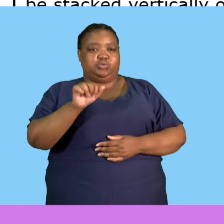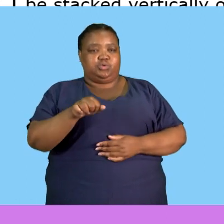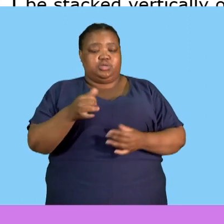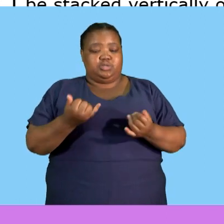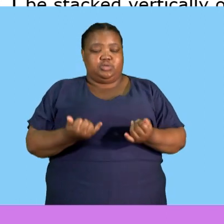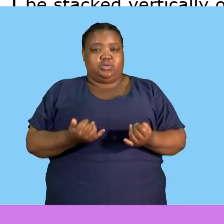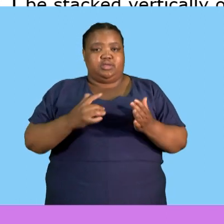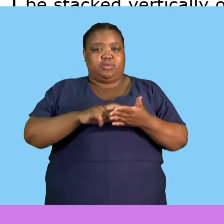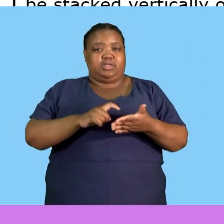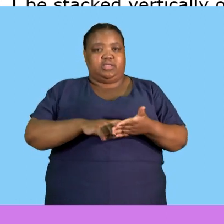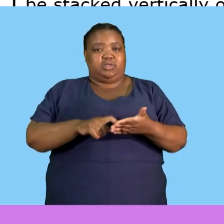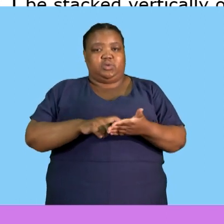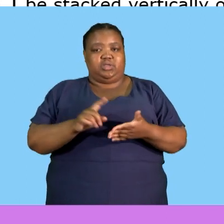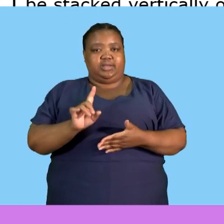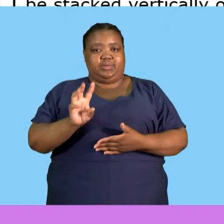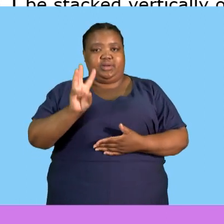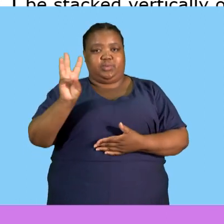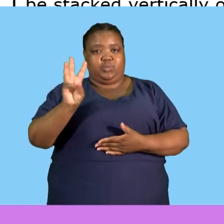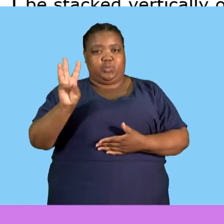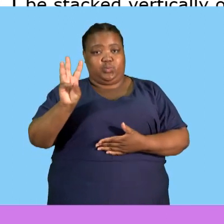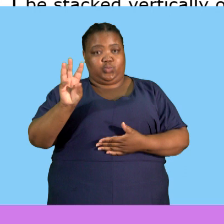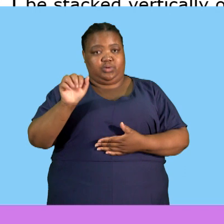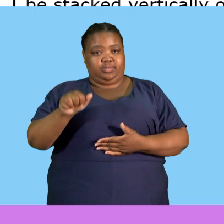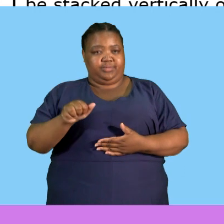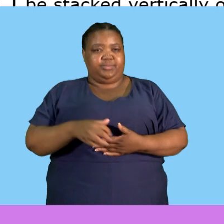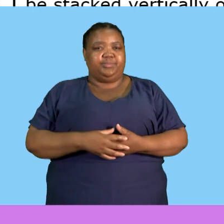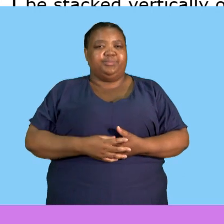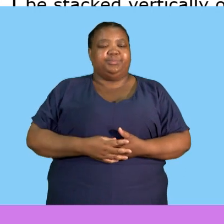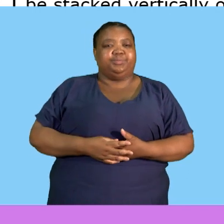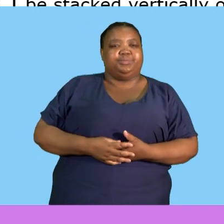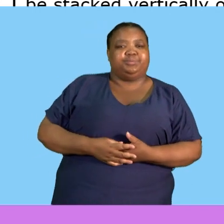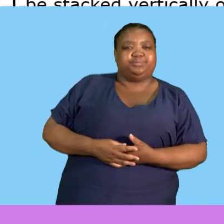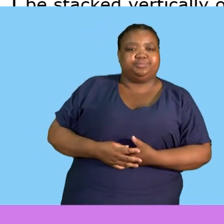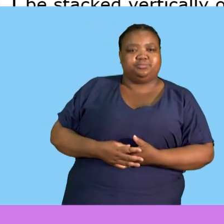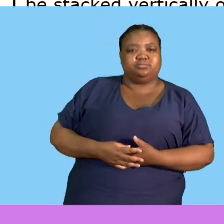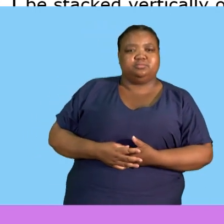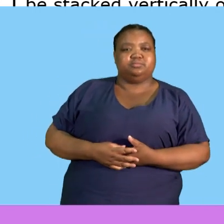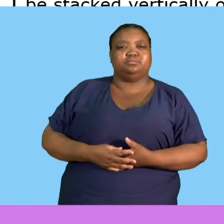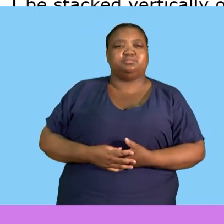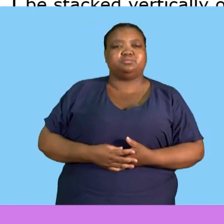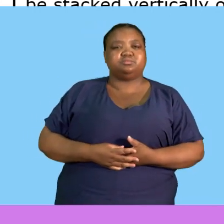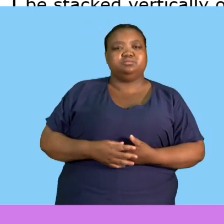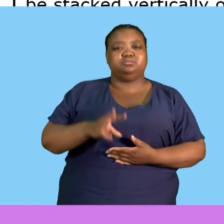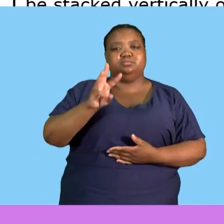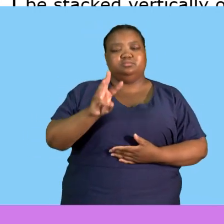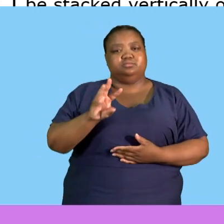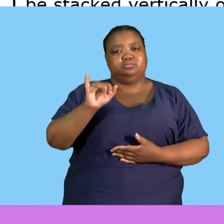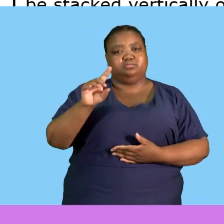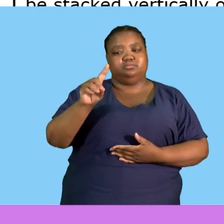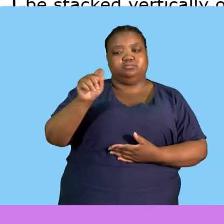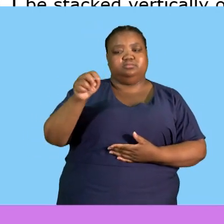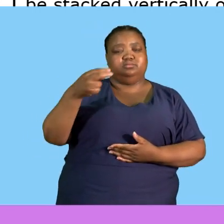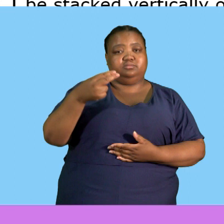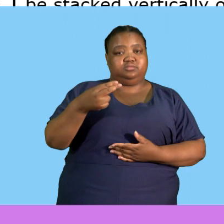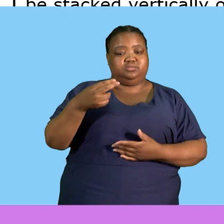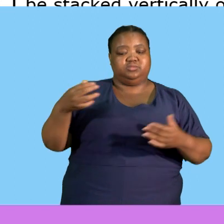room. Then, looking now at the width, right? Remember, let me just indicate that so that we